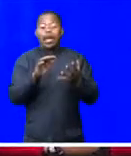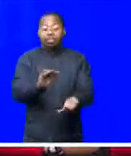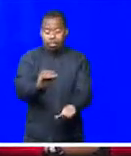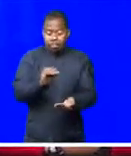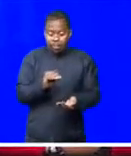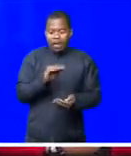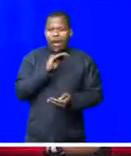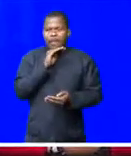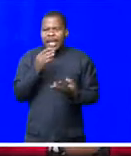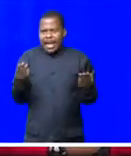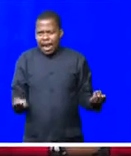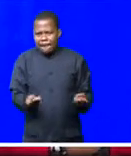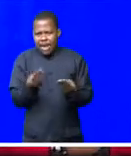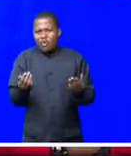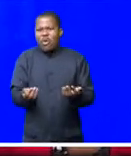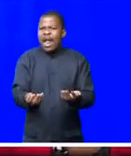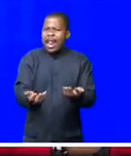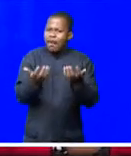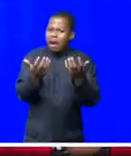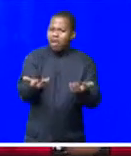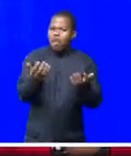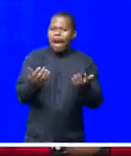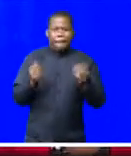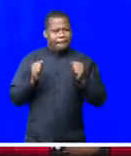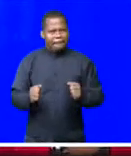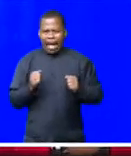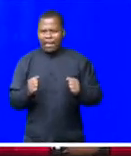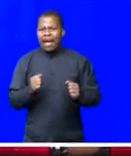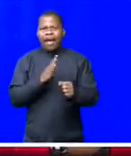Titawuya kulaba labaswele.